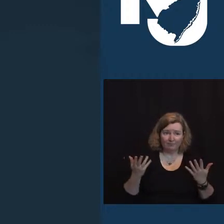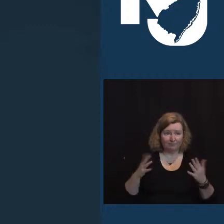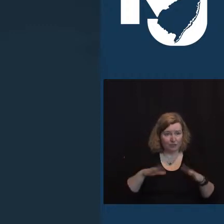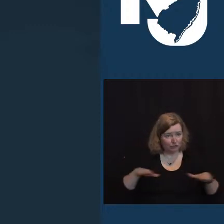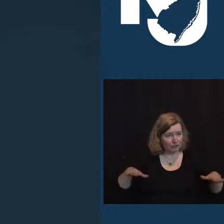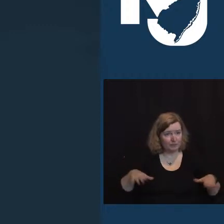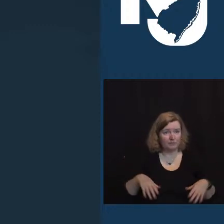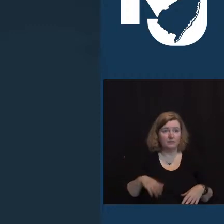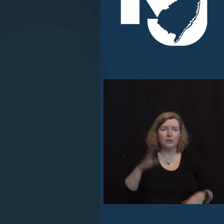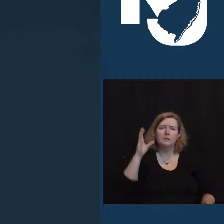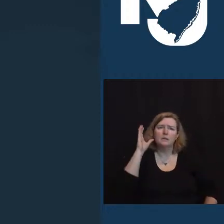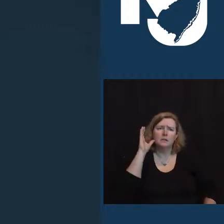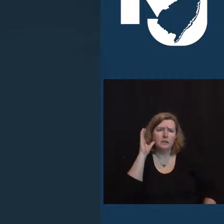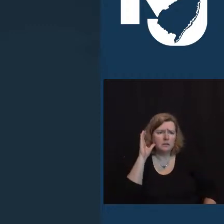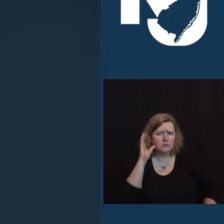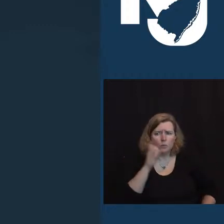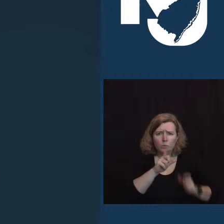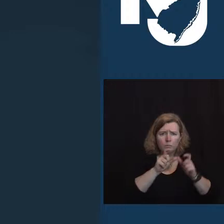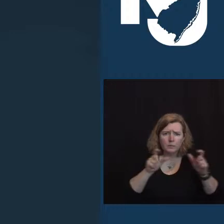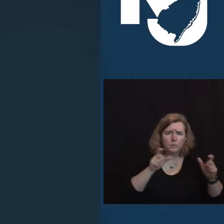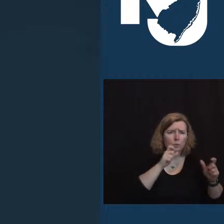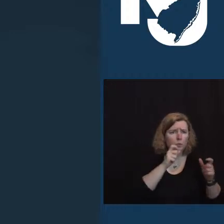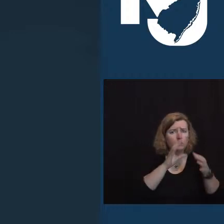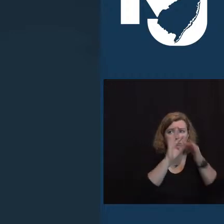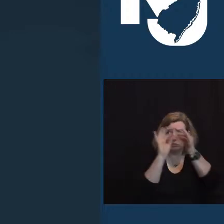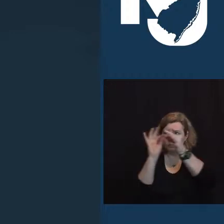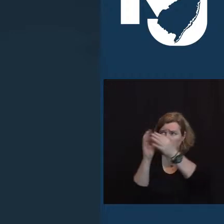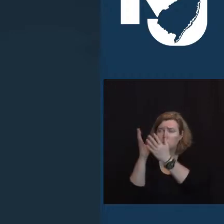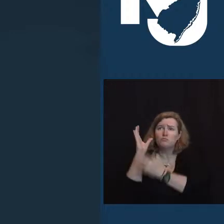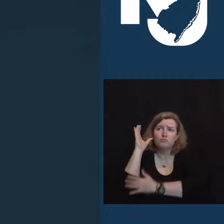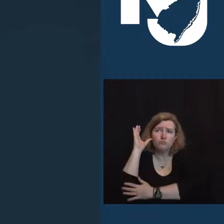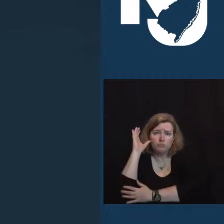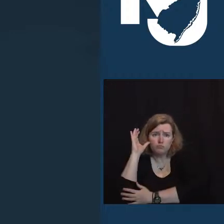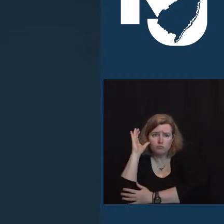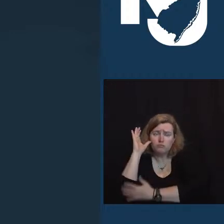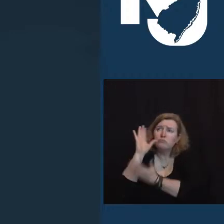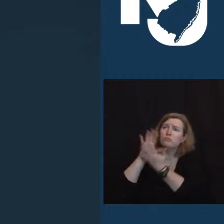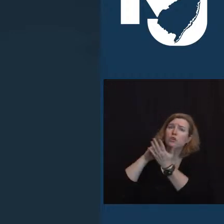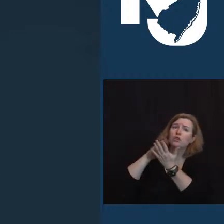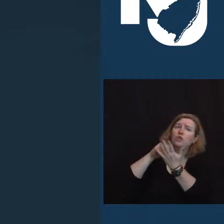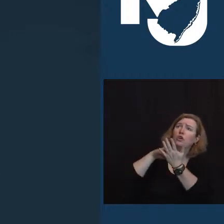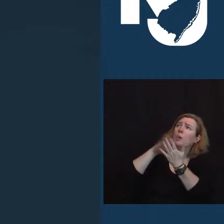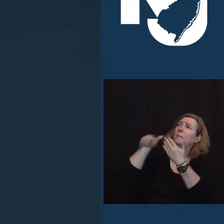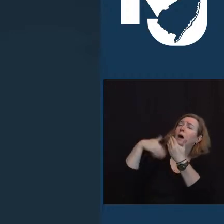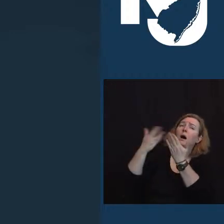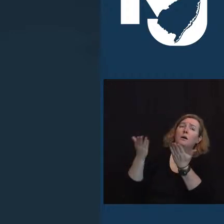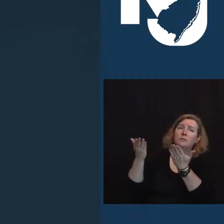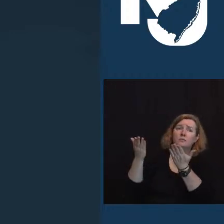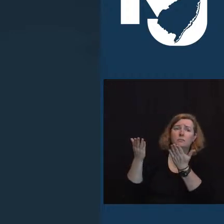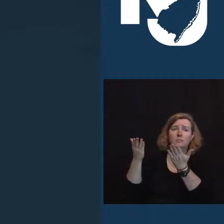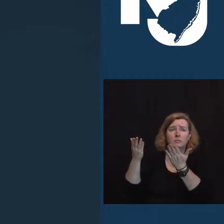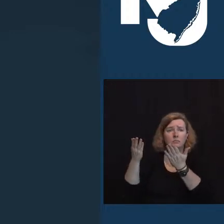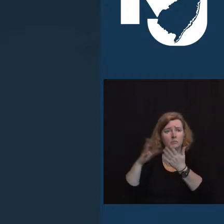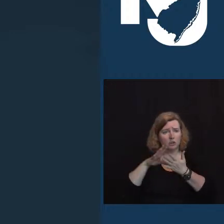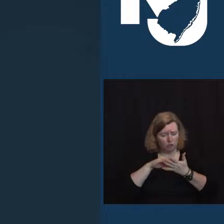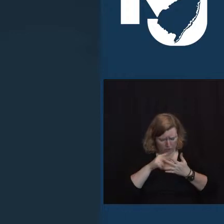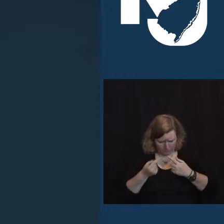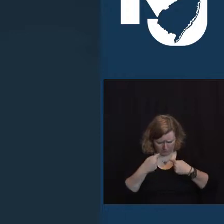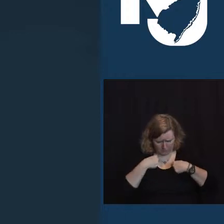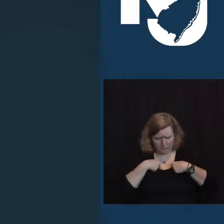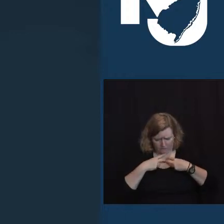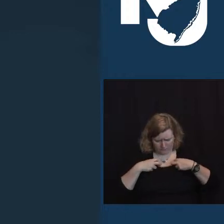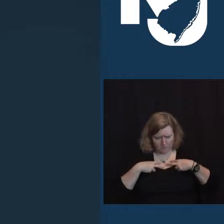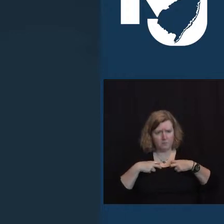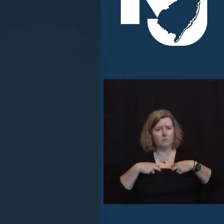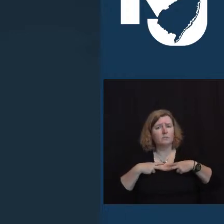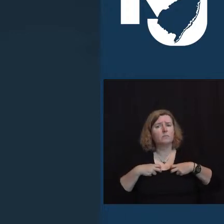speak to you. You will learn a lot about them, and at the same time learn so much about yourself. Just listen and make sure you